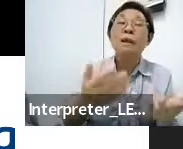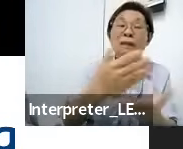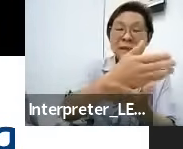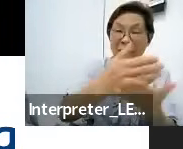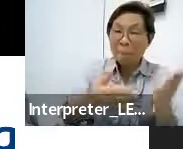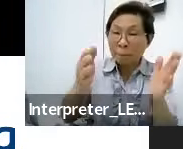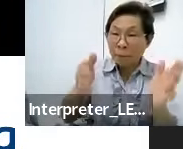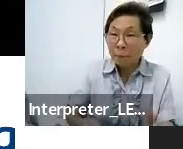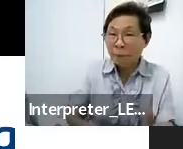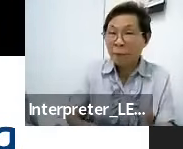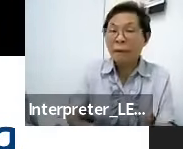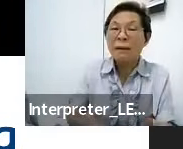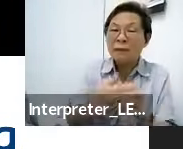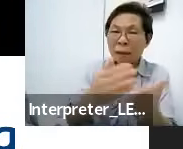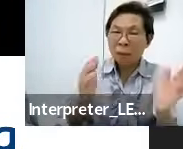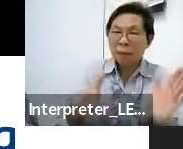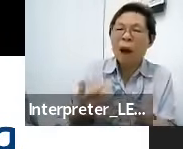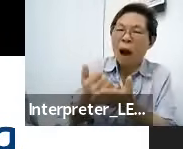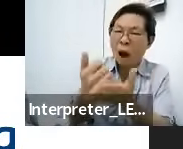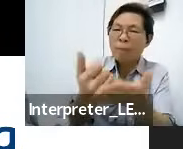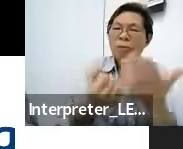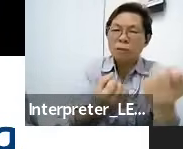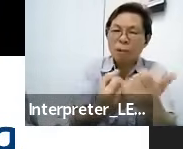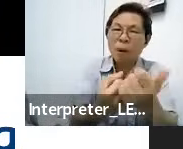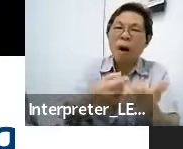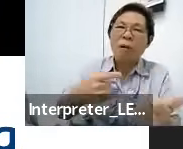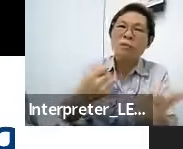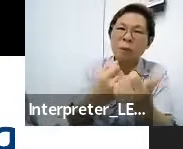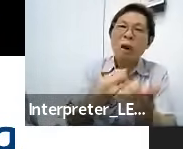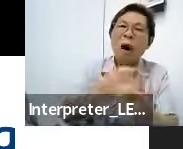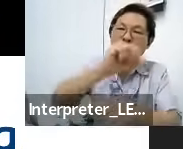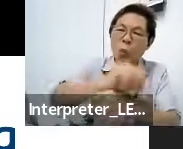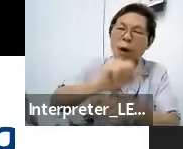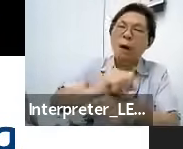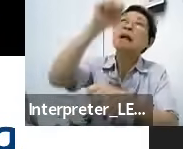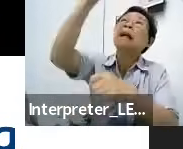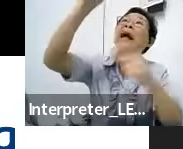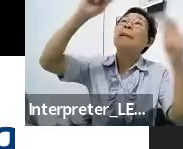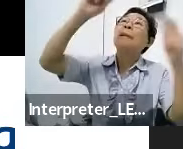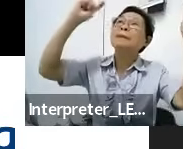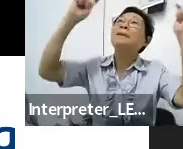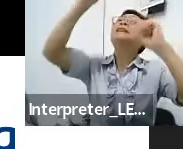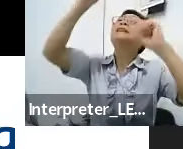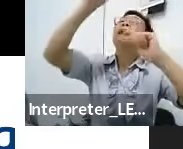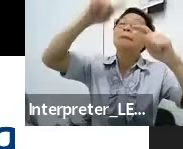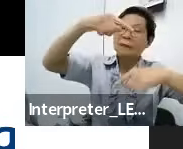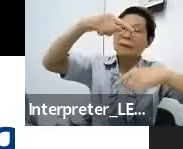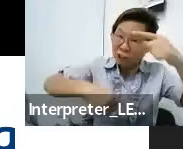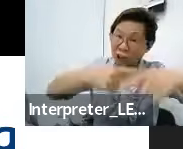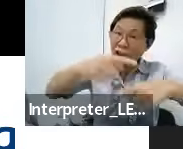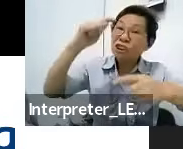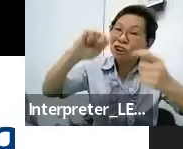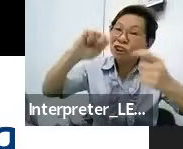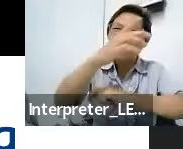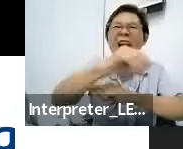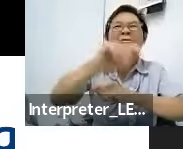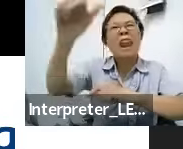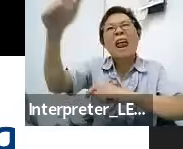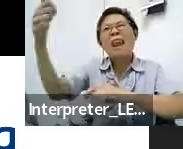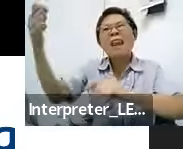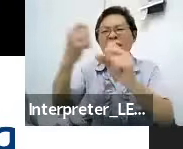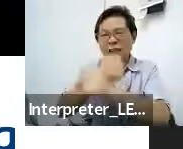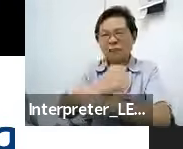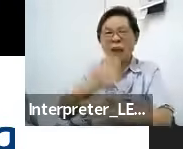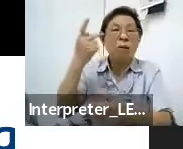will be helping us support our climate change and other challenges which we face.